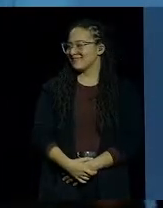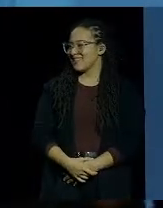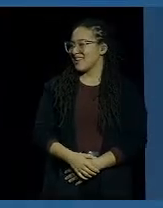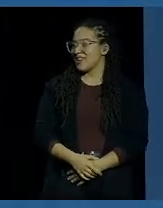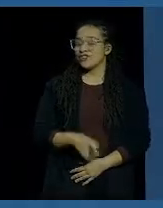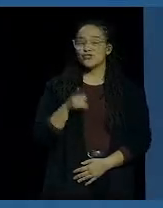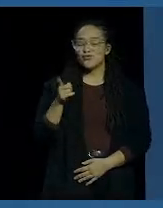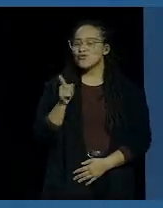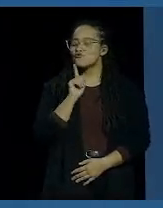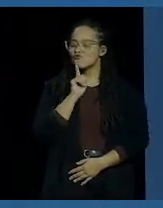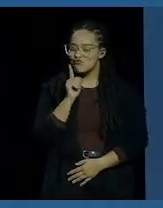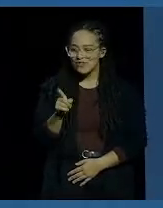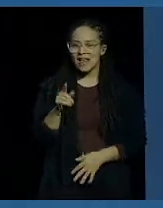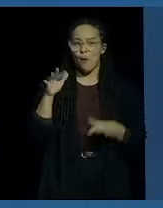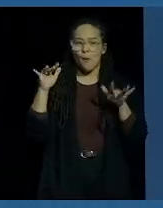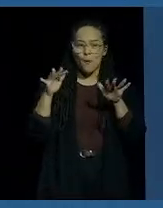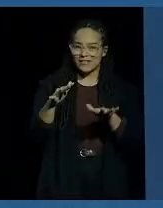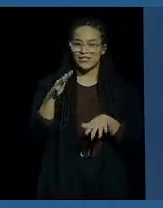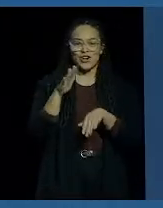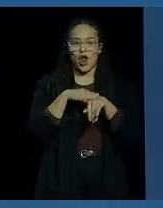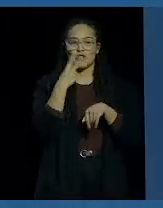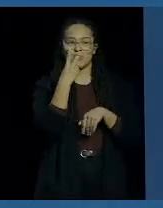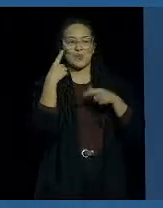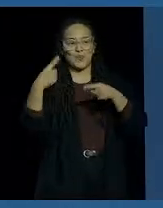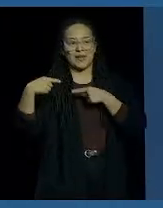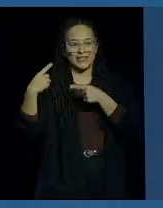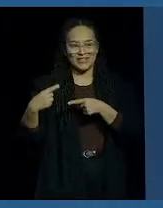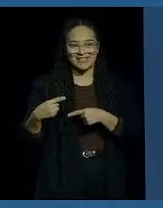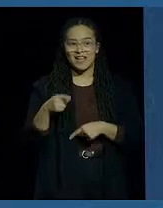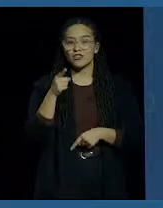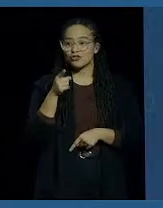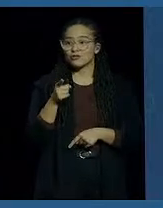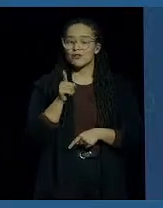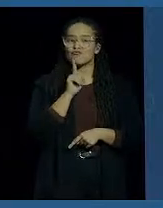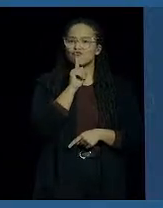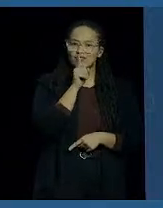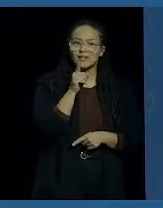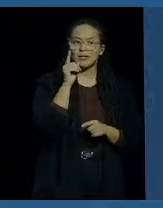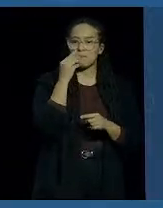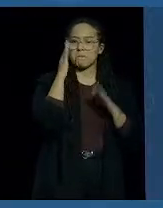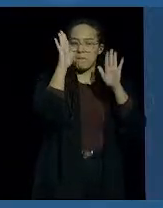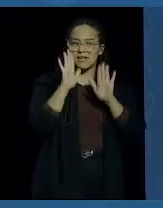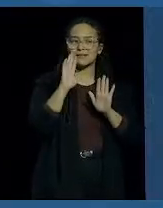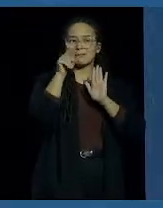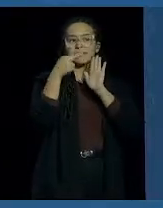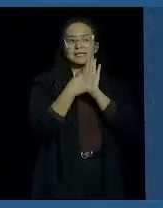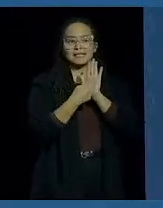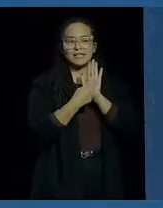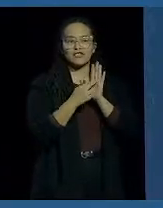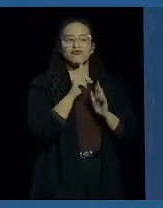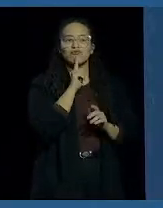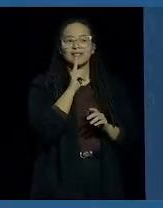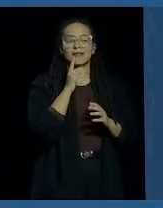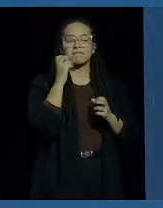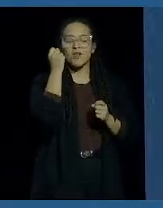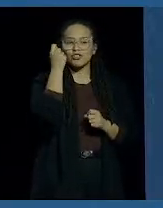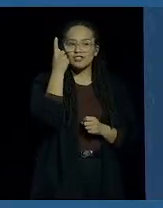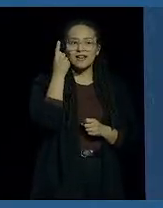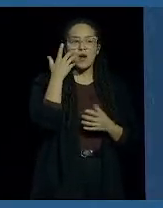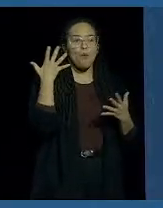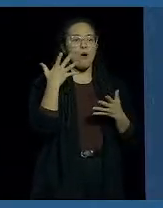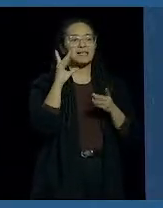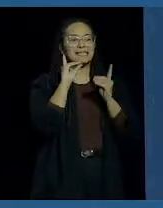And Danny, you are truly a wizard on two wheels, and you are in a great position to better understand what